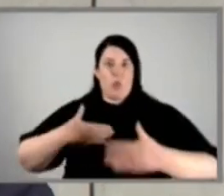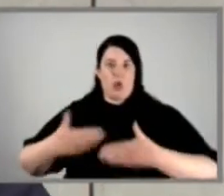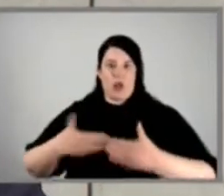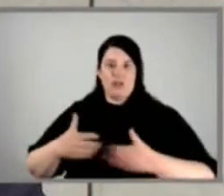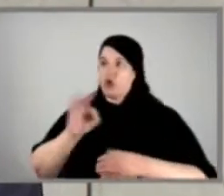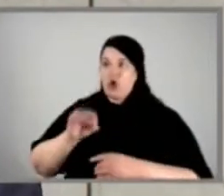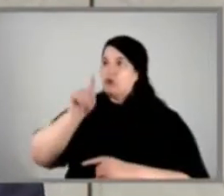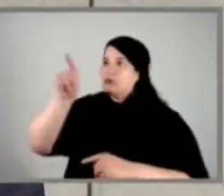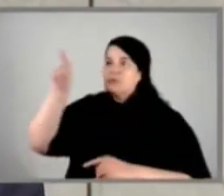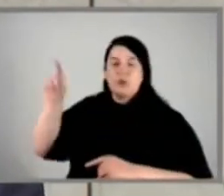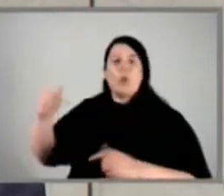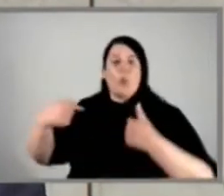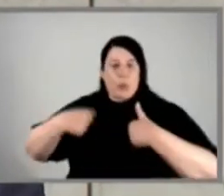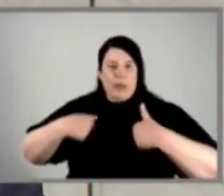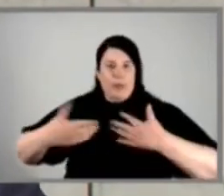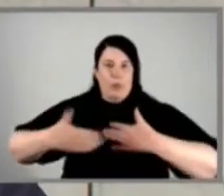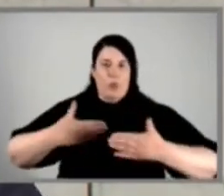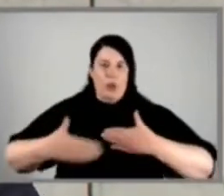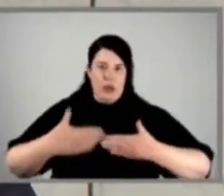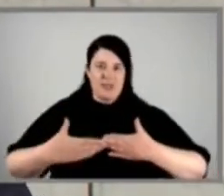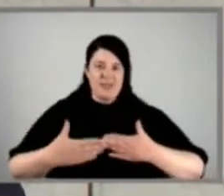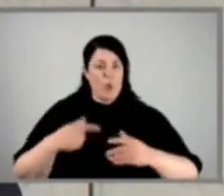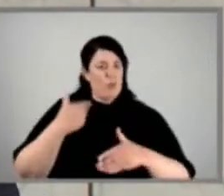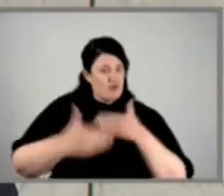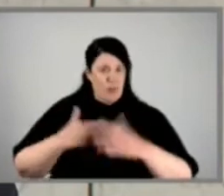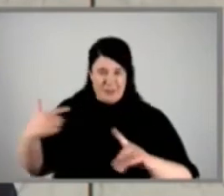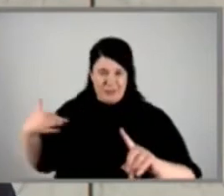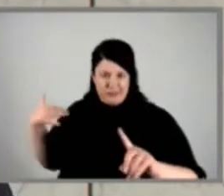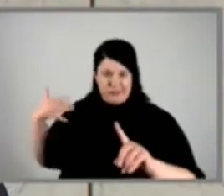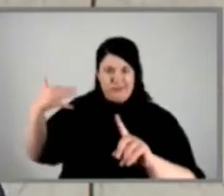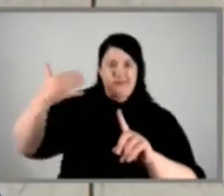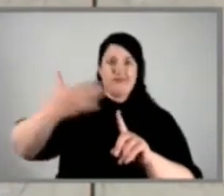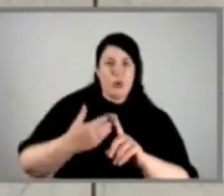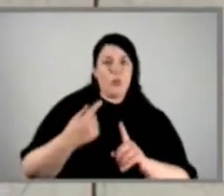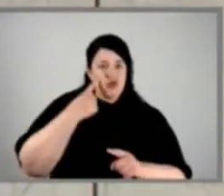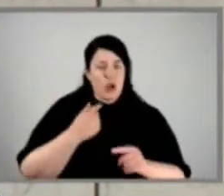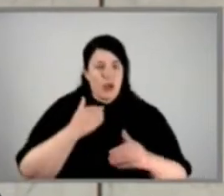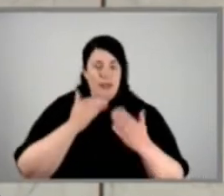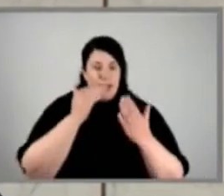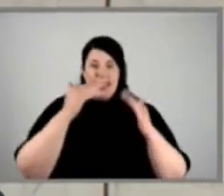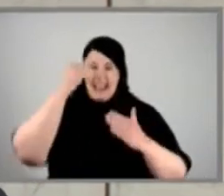ongoing process for many, many, many months, and we've been getting through it as best as we can.